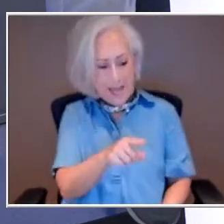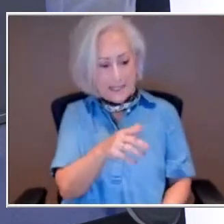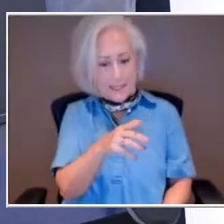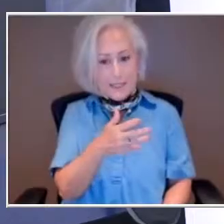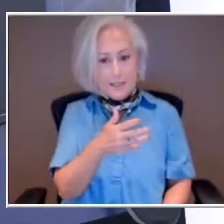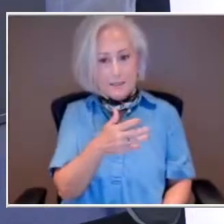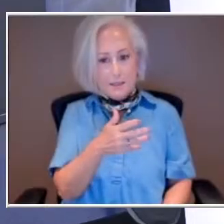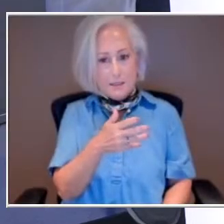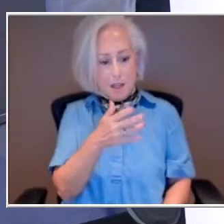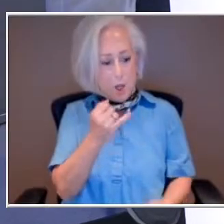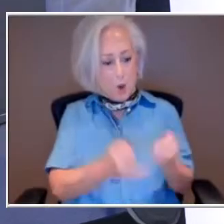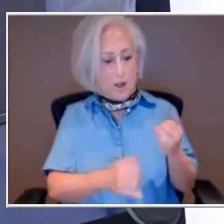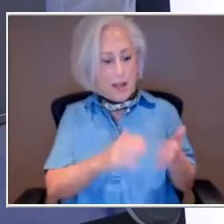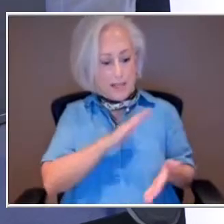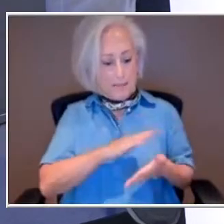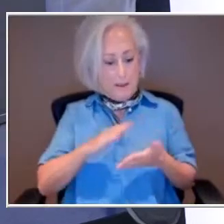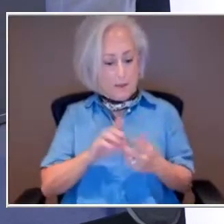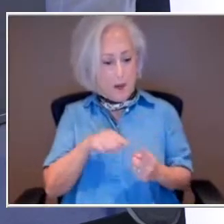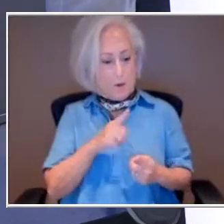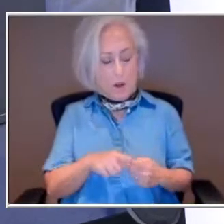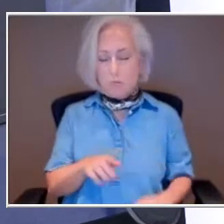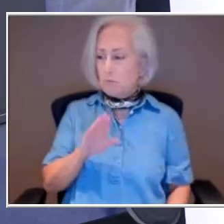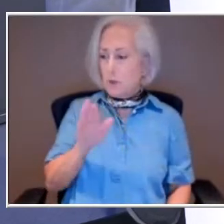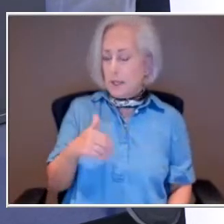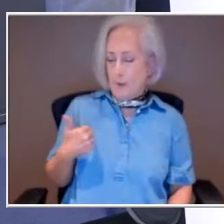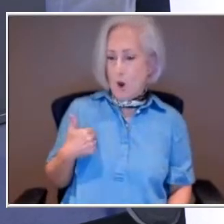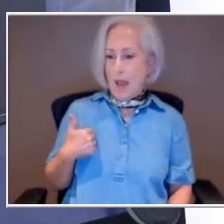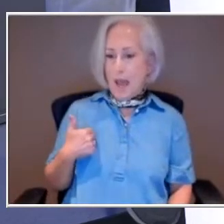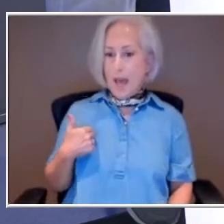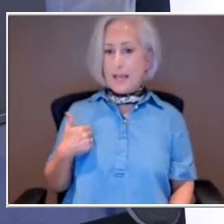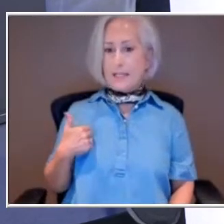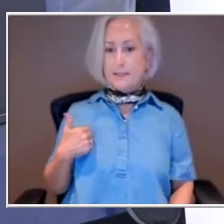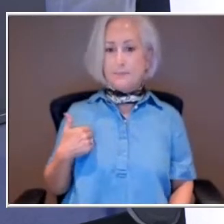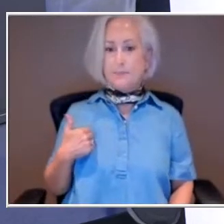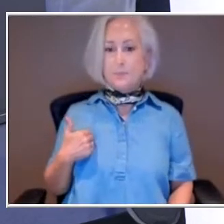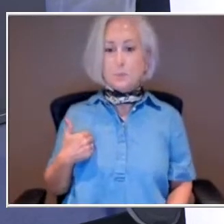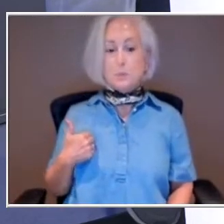last mammogram? And she said, I've never had one. So I